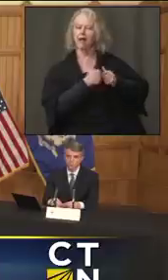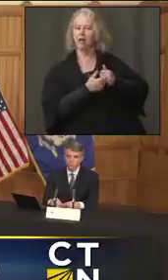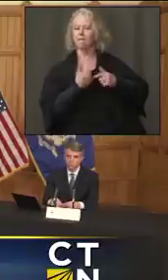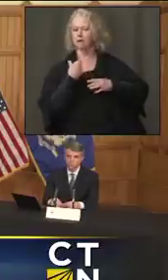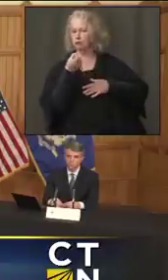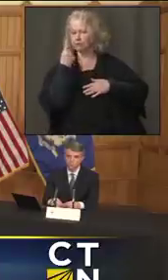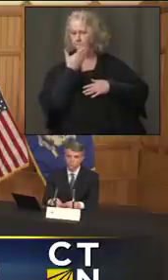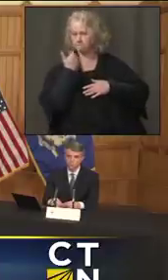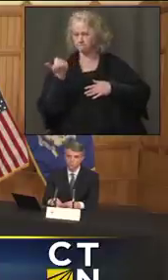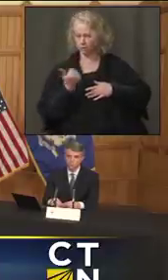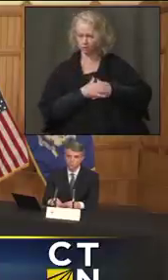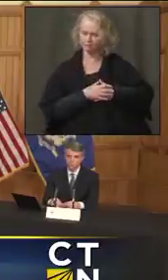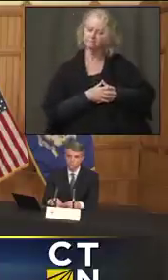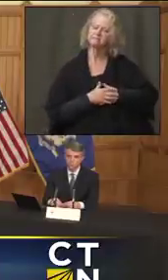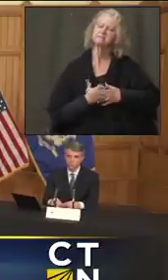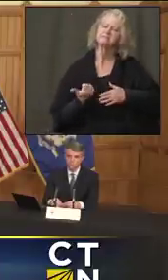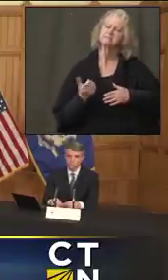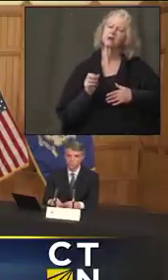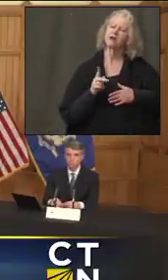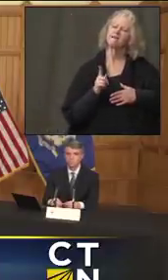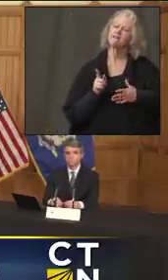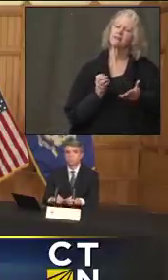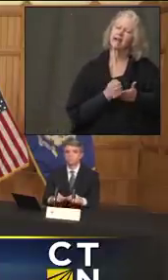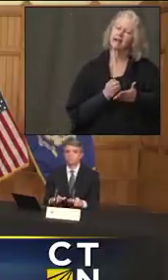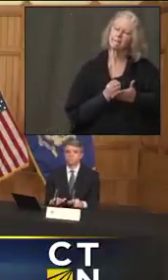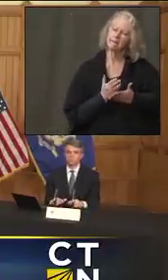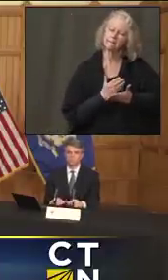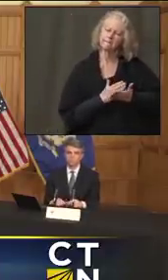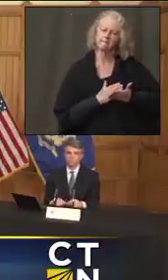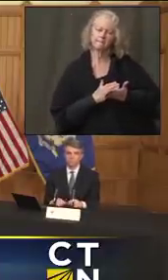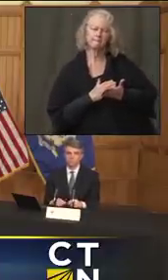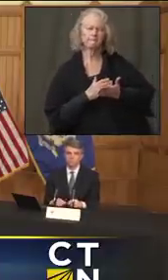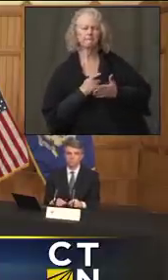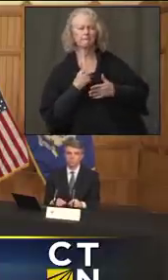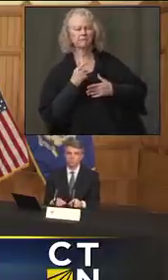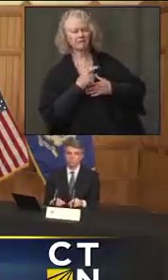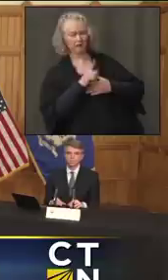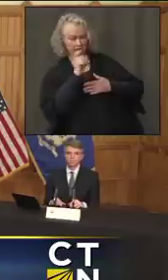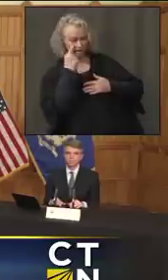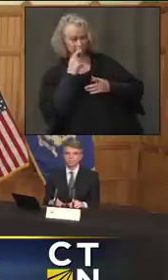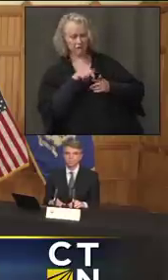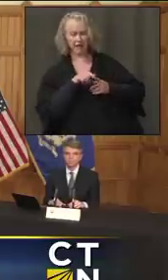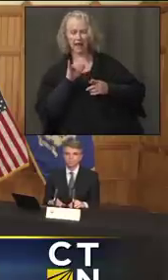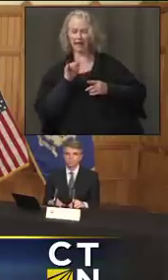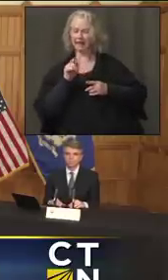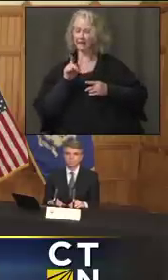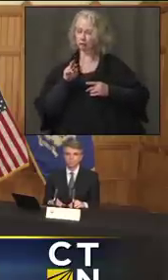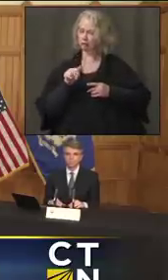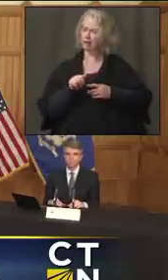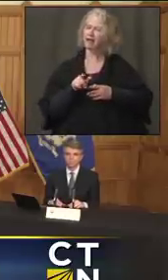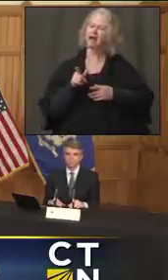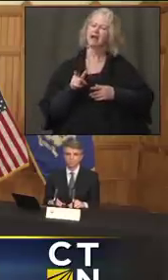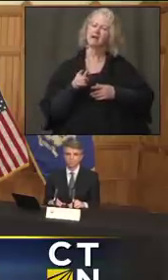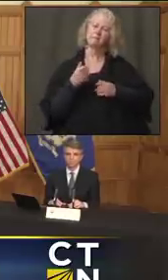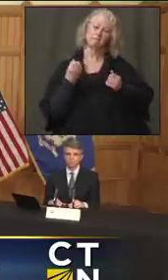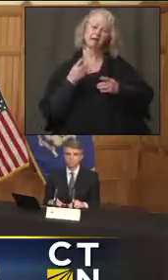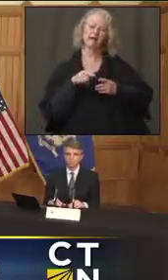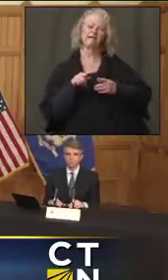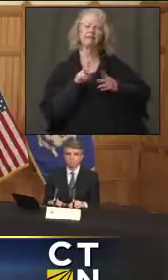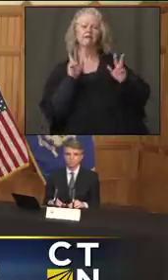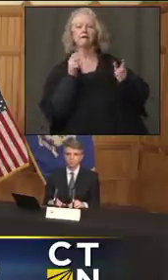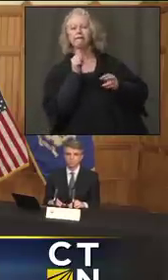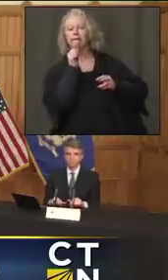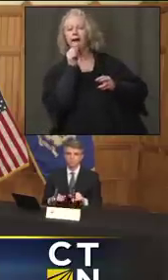Okay, also, on the economic front, I want to ask the governor and Indra, a lot of the non-essential retailers, as you know, have been